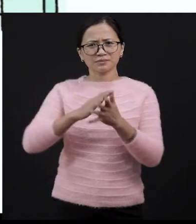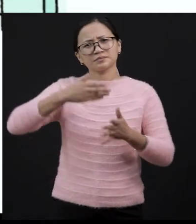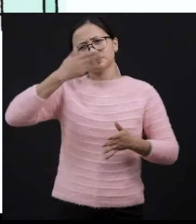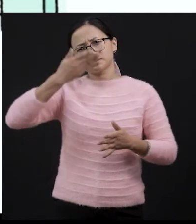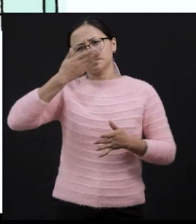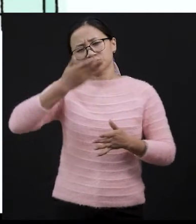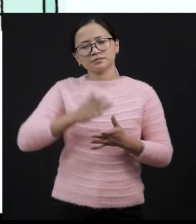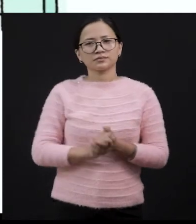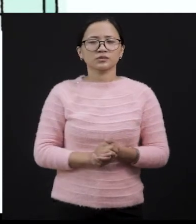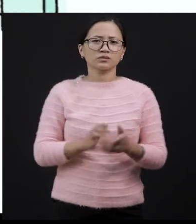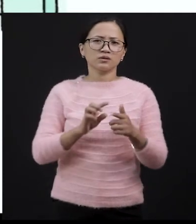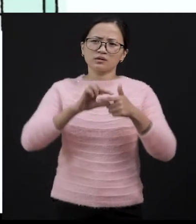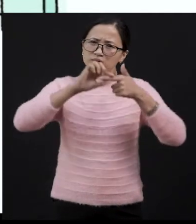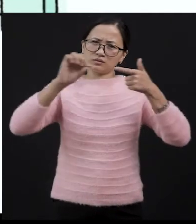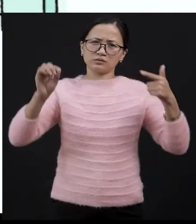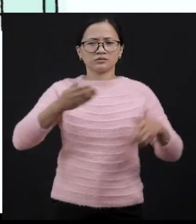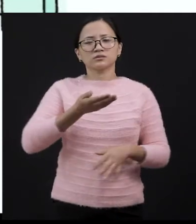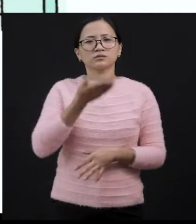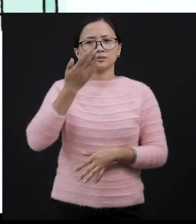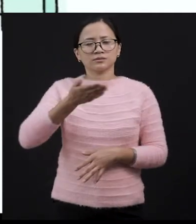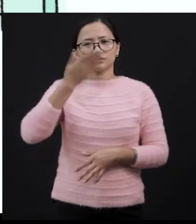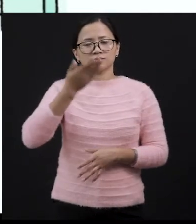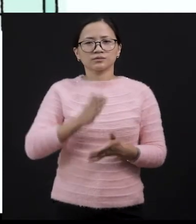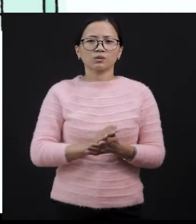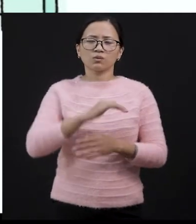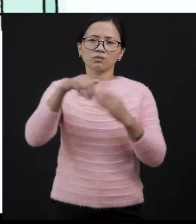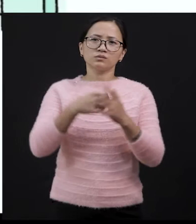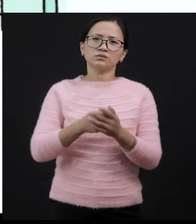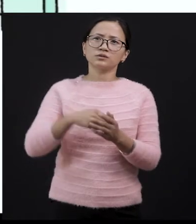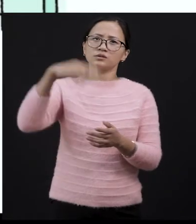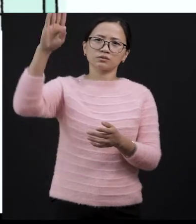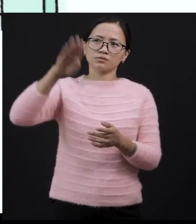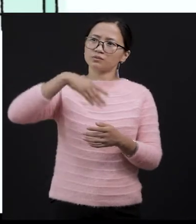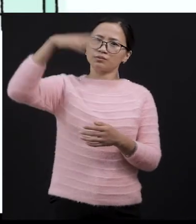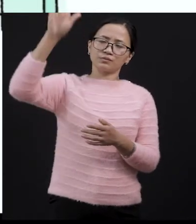smell or a sharp smell from all this paint, right?